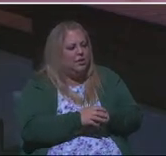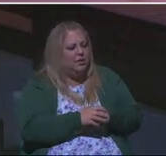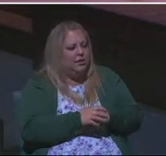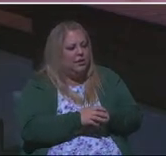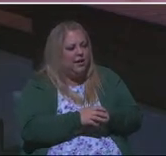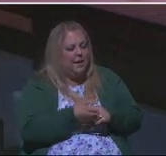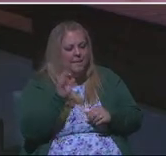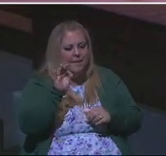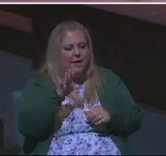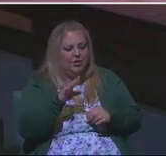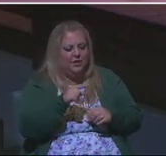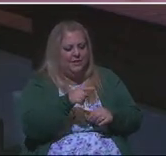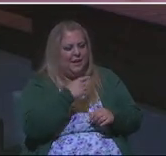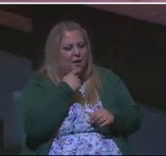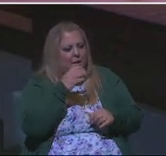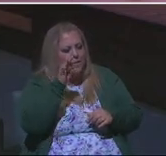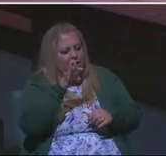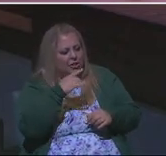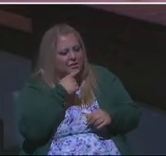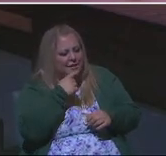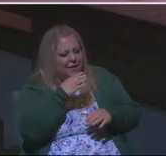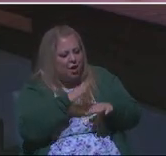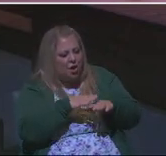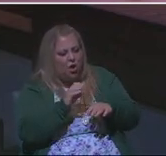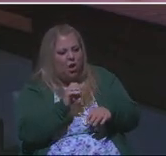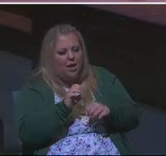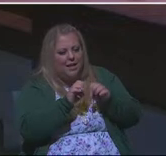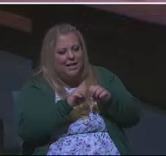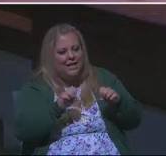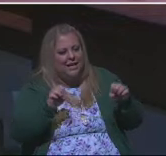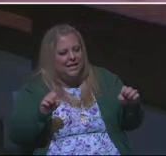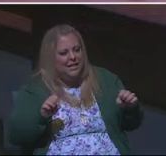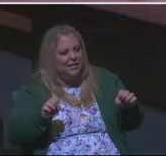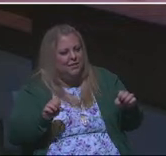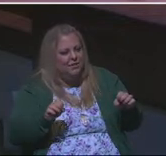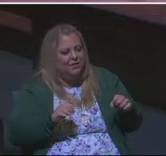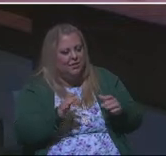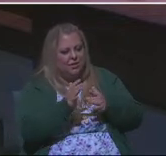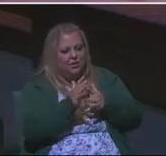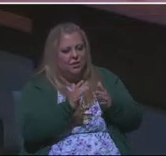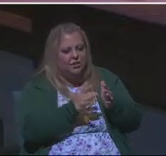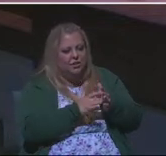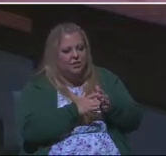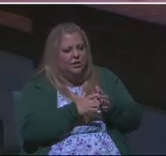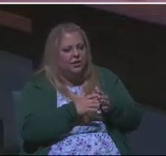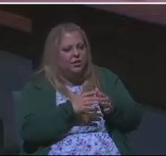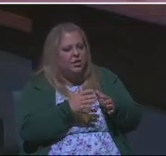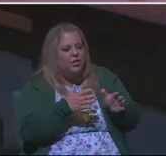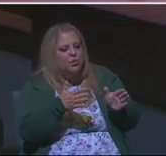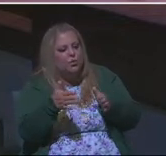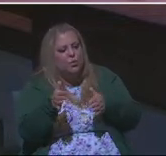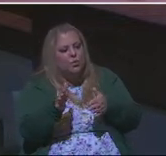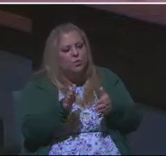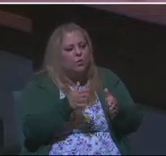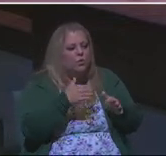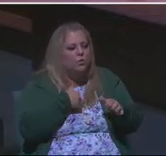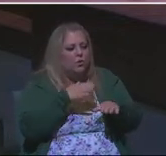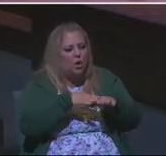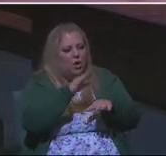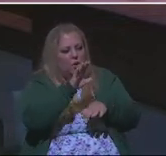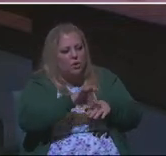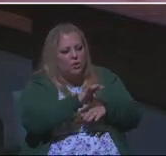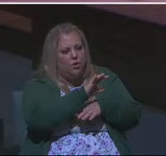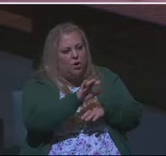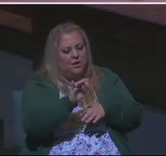our preacher said that on Easter that Jesus just swooned on the cross and that later on the